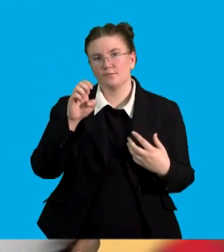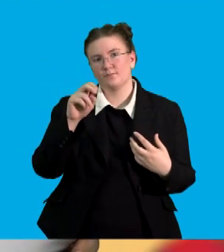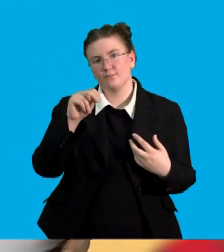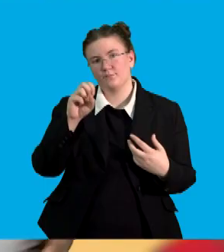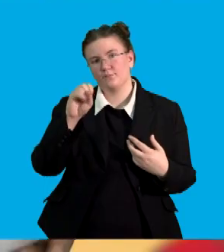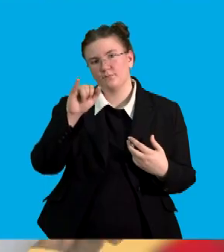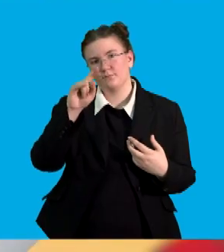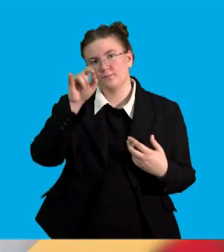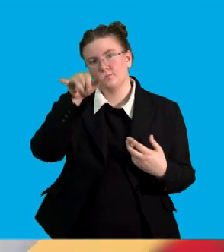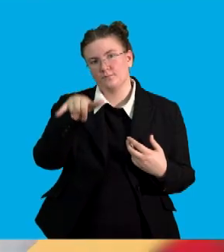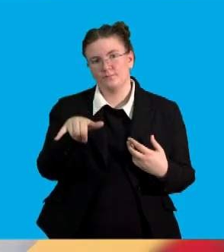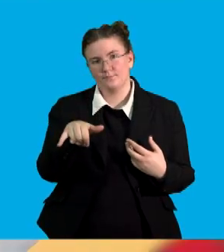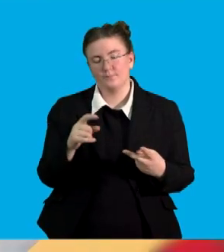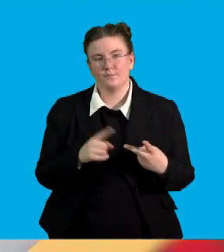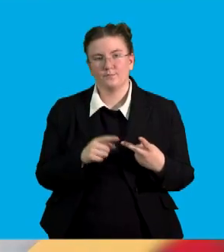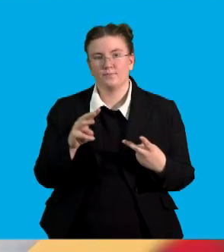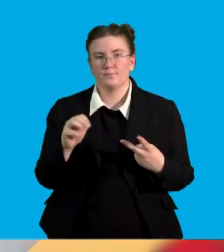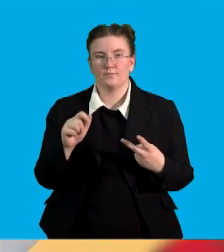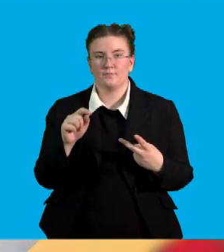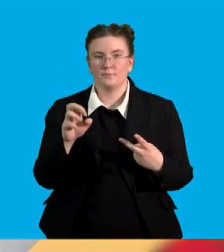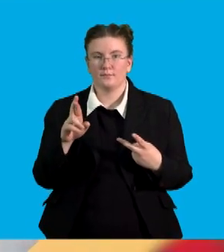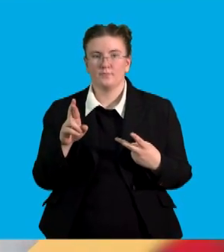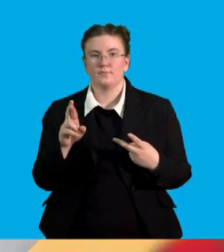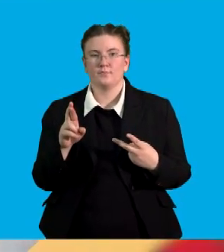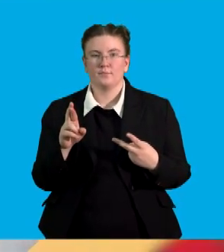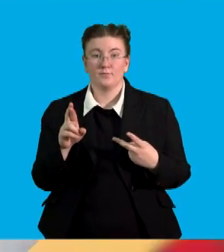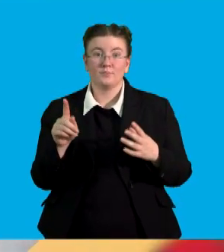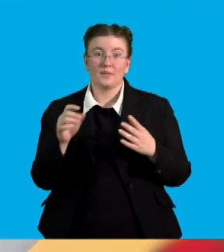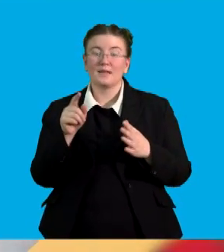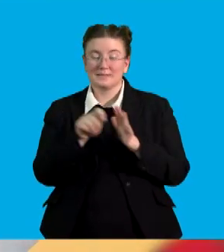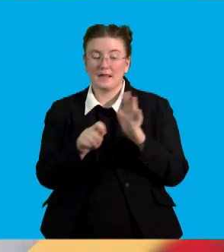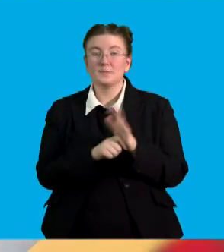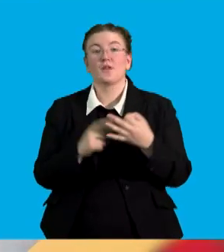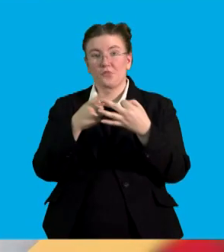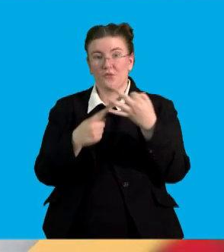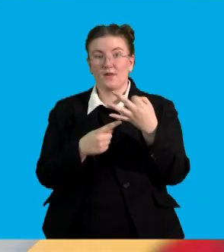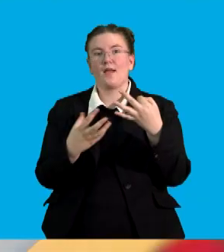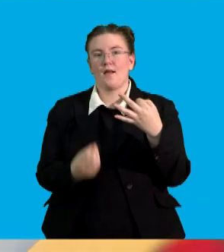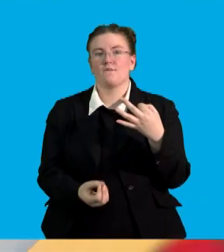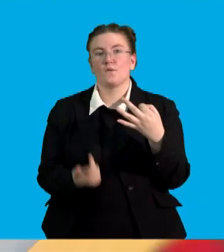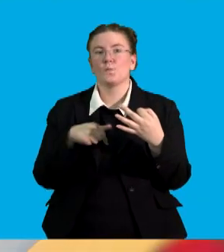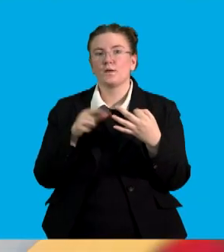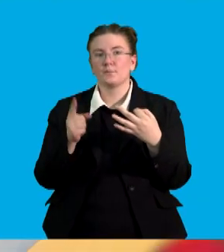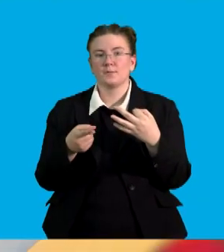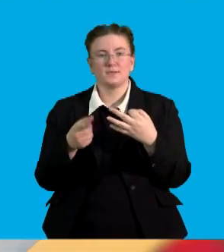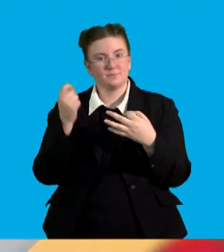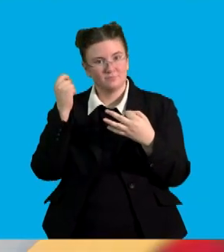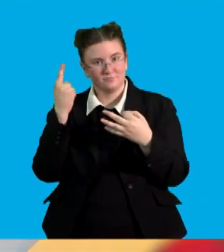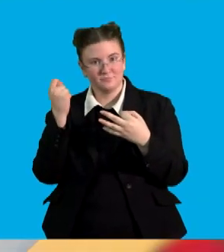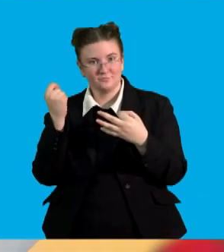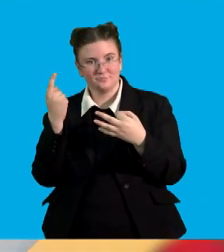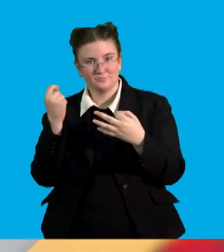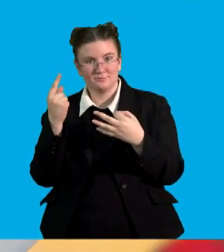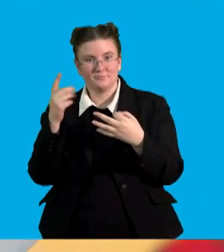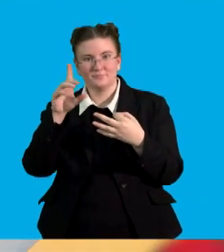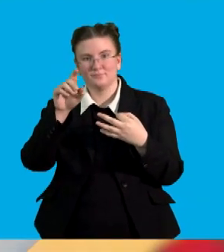to start, we need to know that we have three different states of matter, and we need to be able to fit in there we need